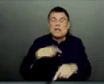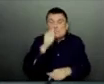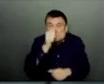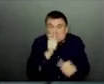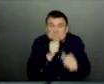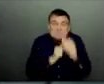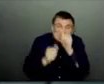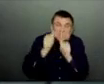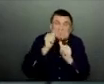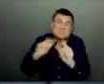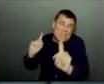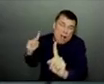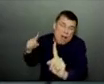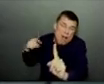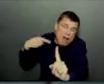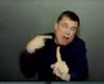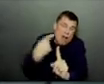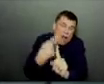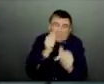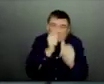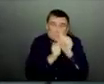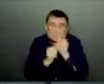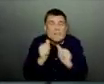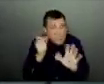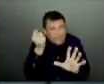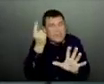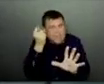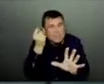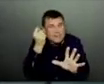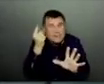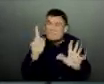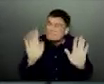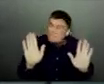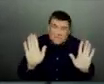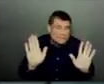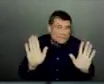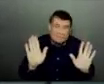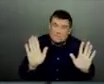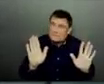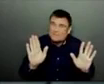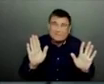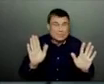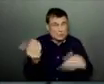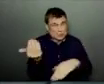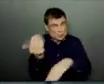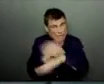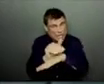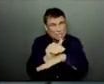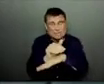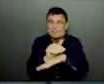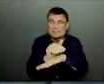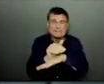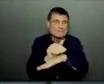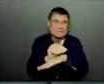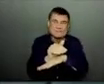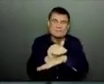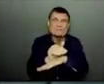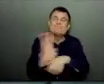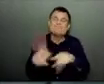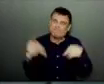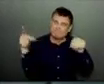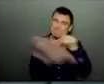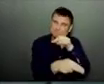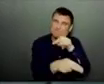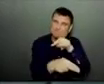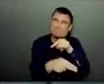But two hours now is necessary for us to manage a situation that is going to be lasting for many